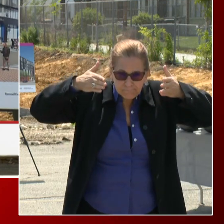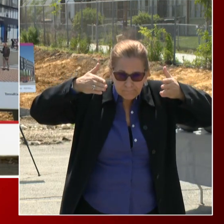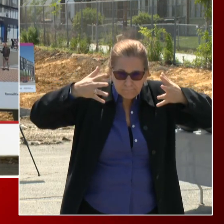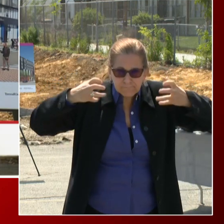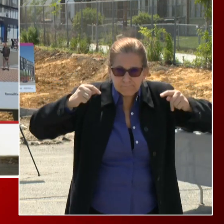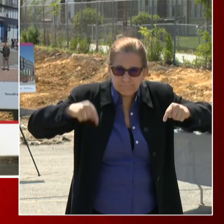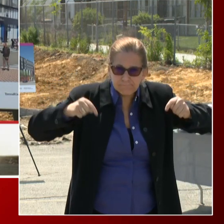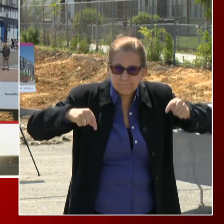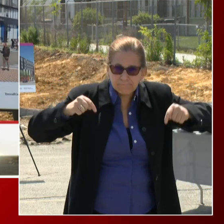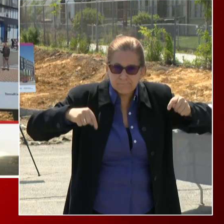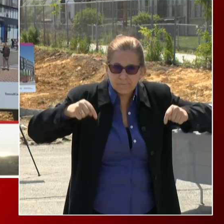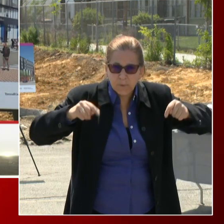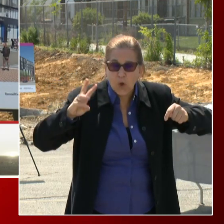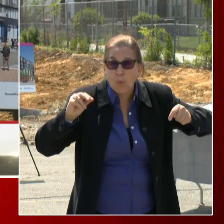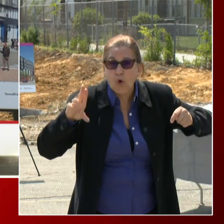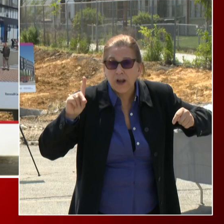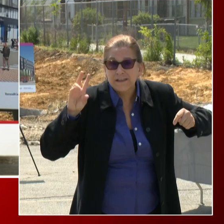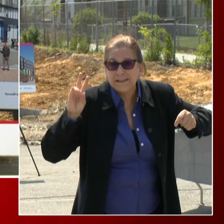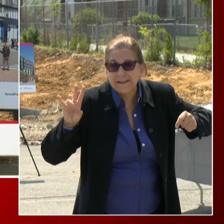actually,